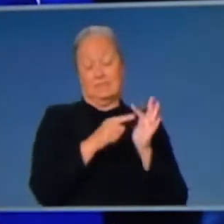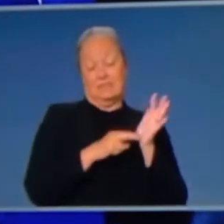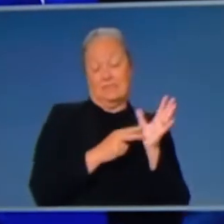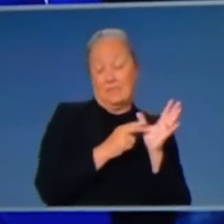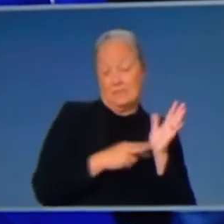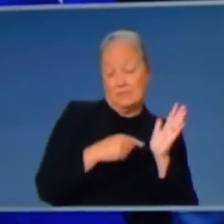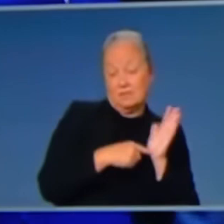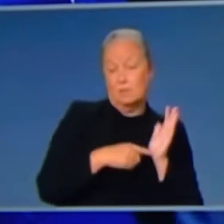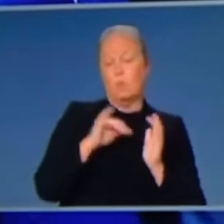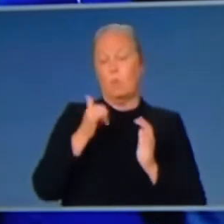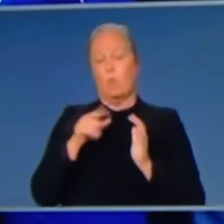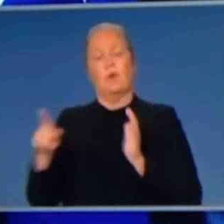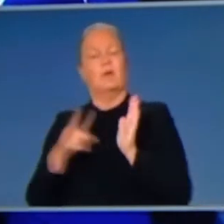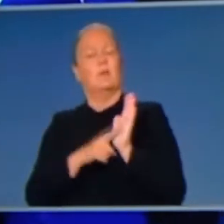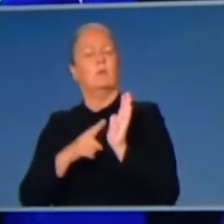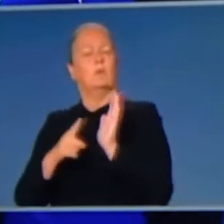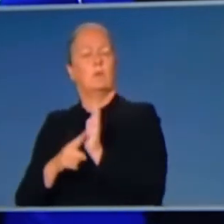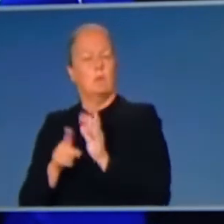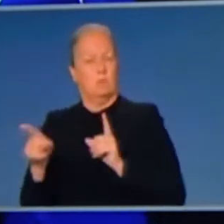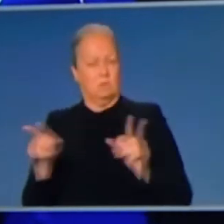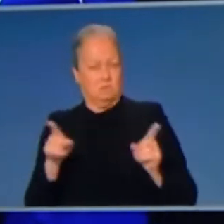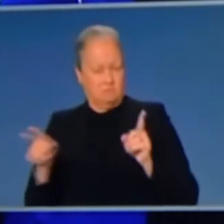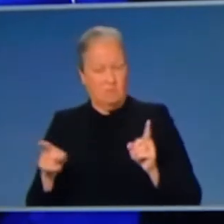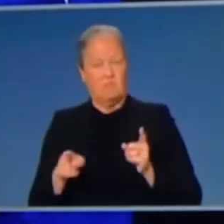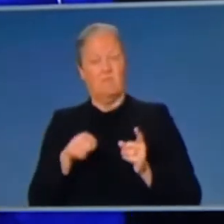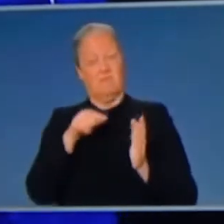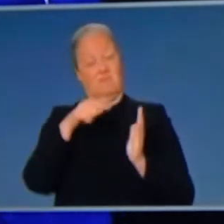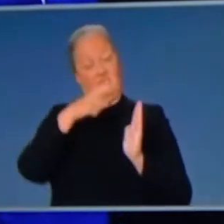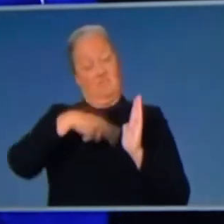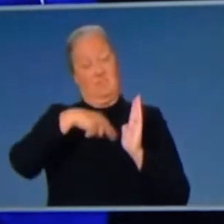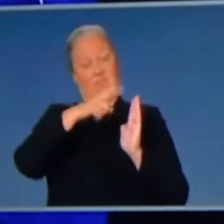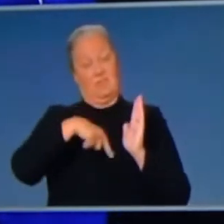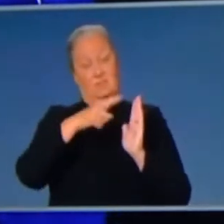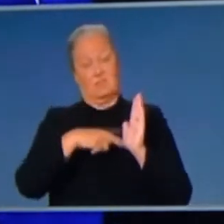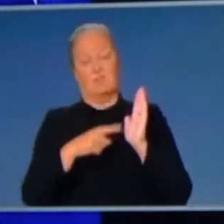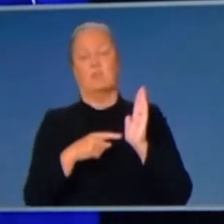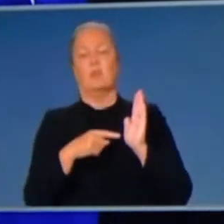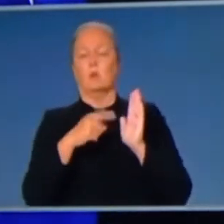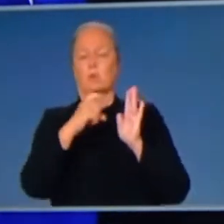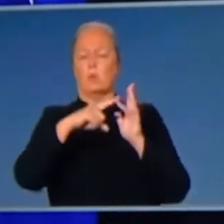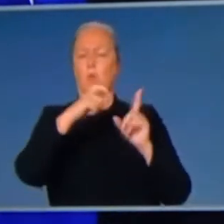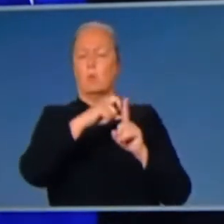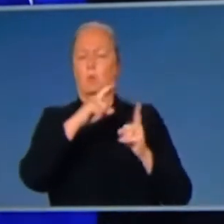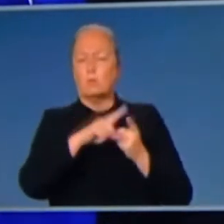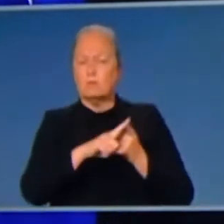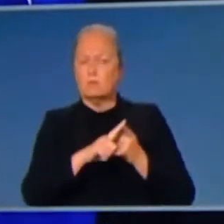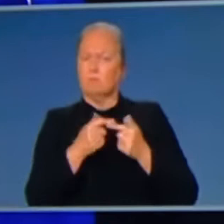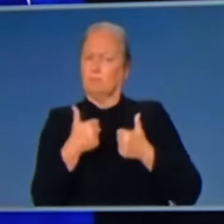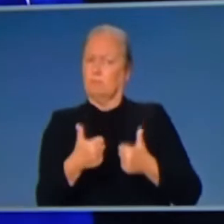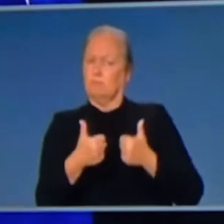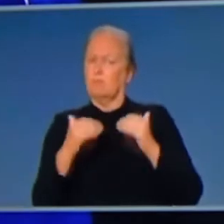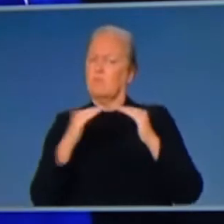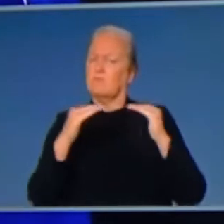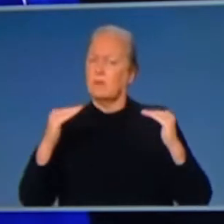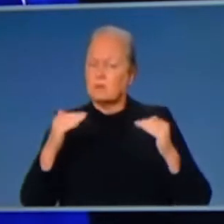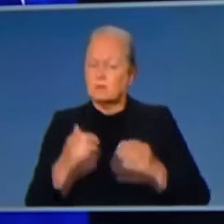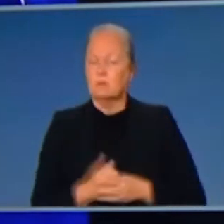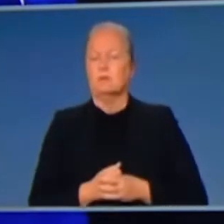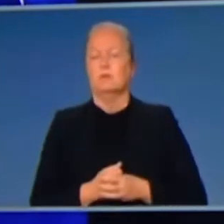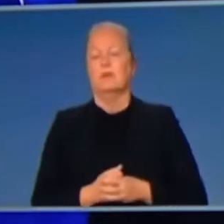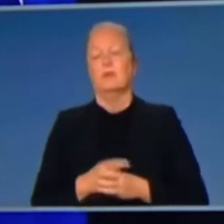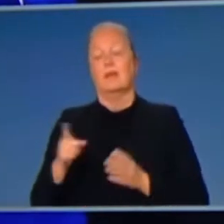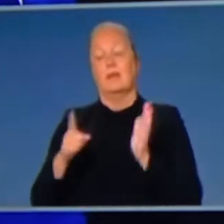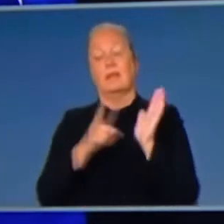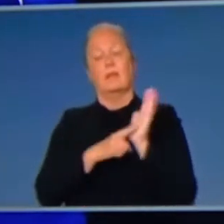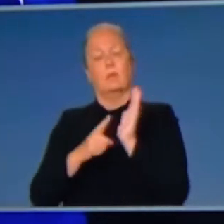landlord. The code brings together a set of good faith leasing principles. Landlords must not terminate